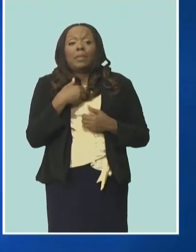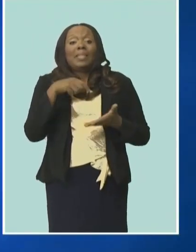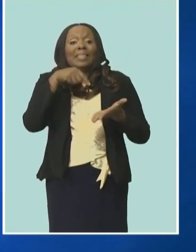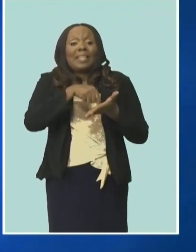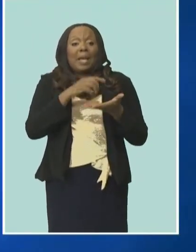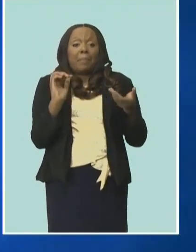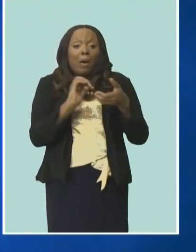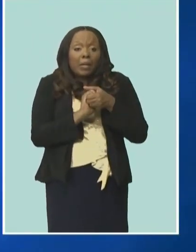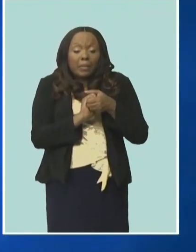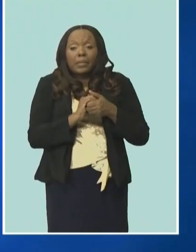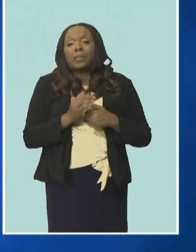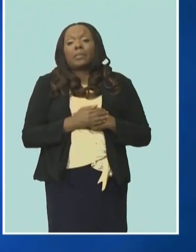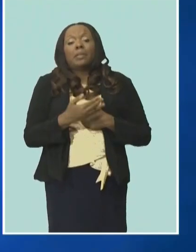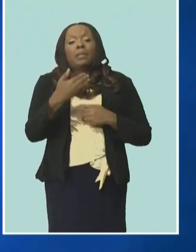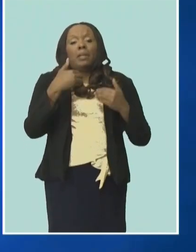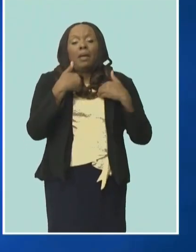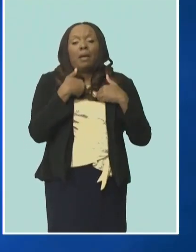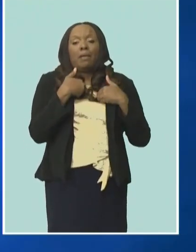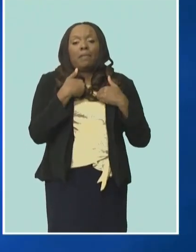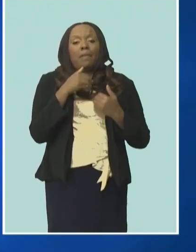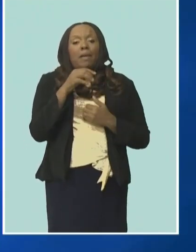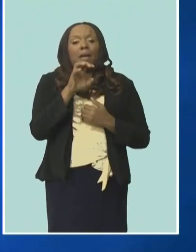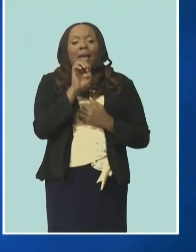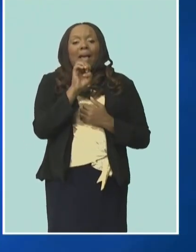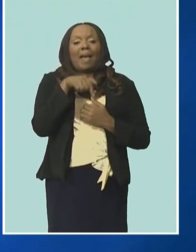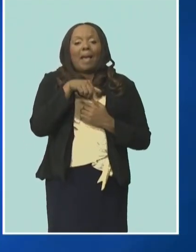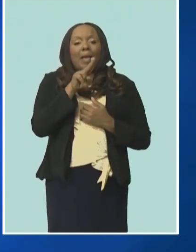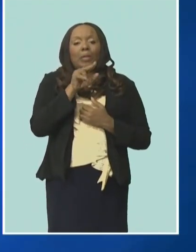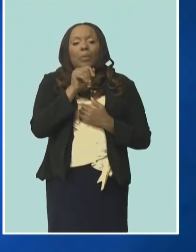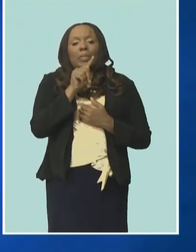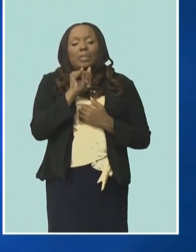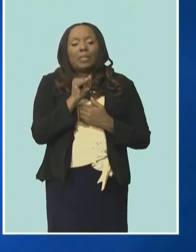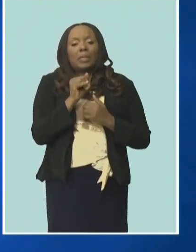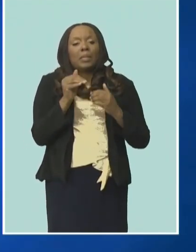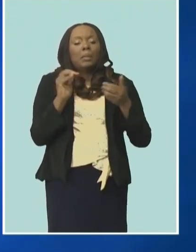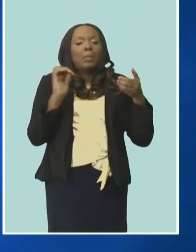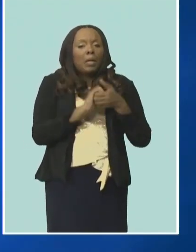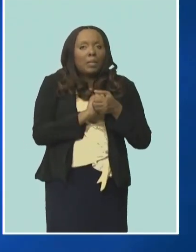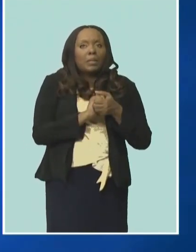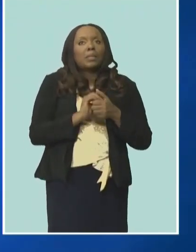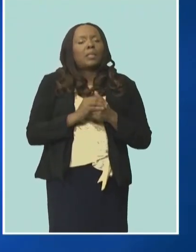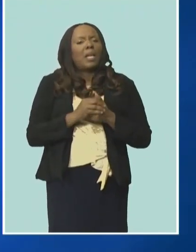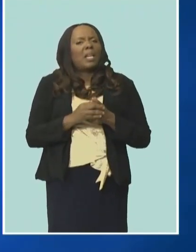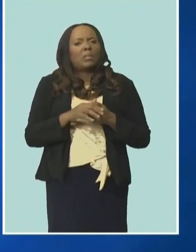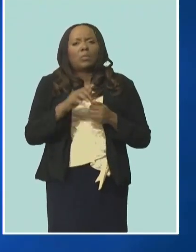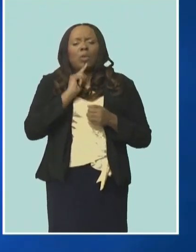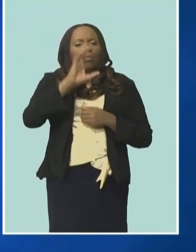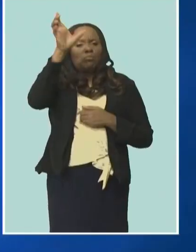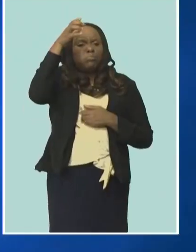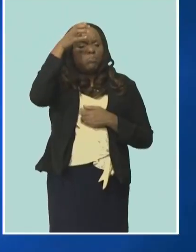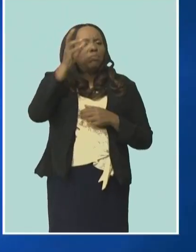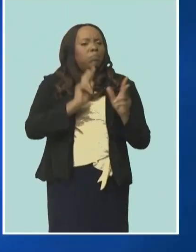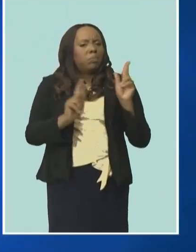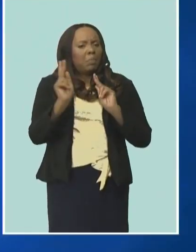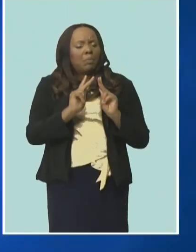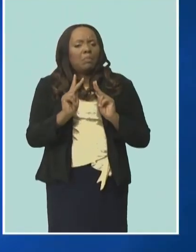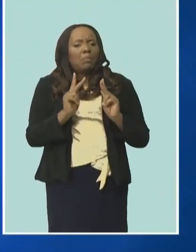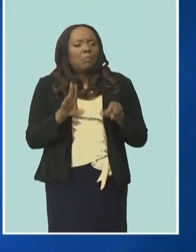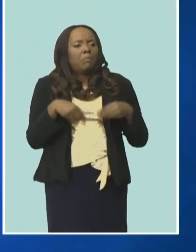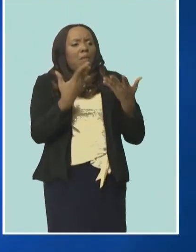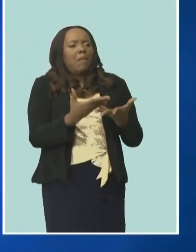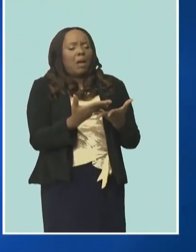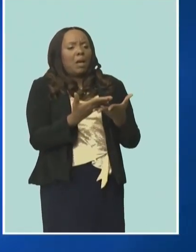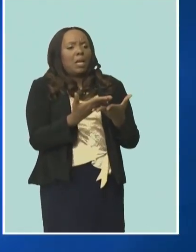partners, and they've been able to also bring together with them experts from networks that are able to bring expertise and skills